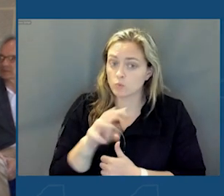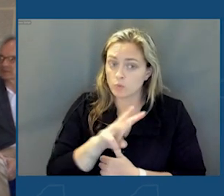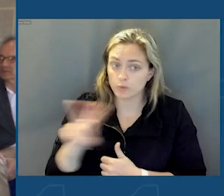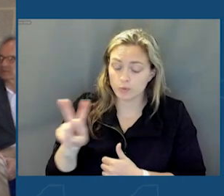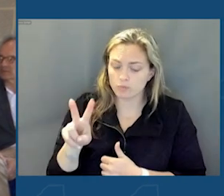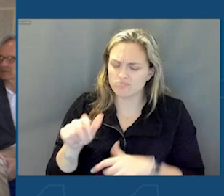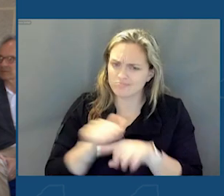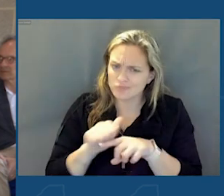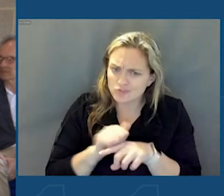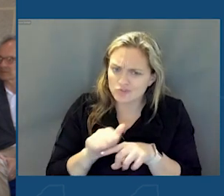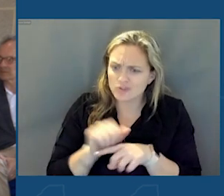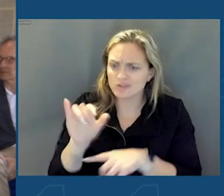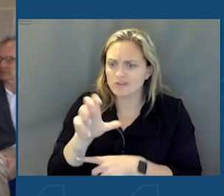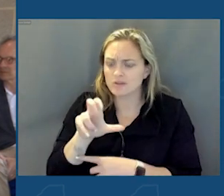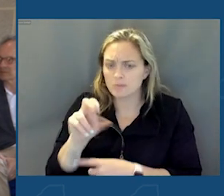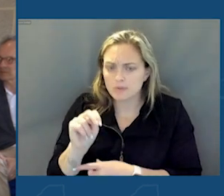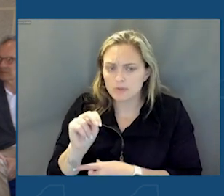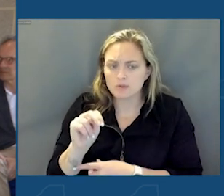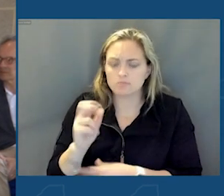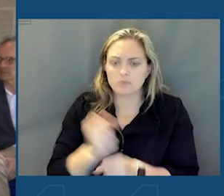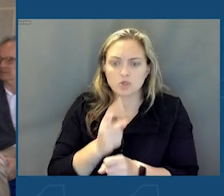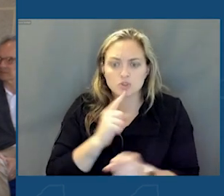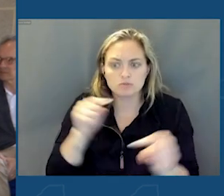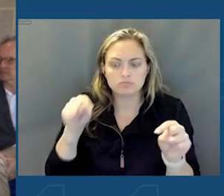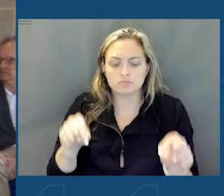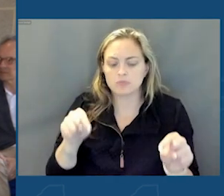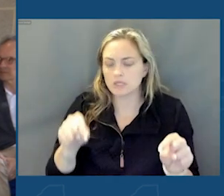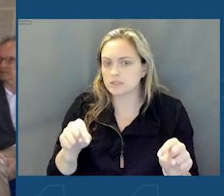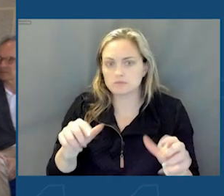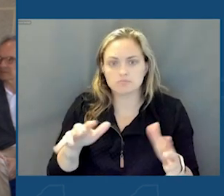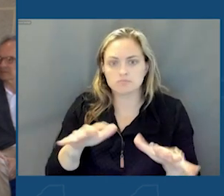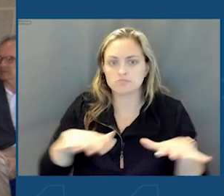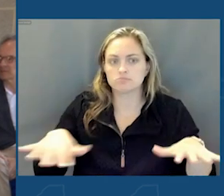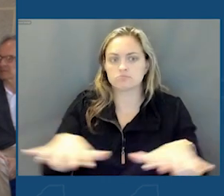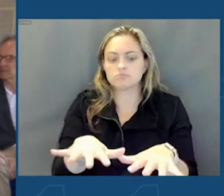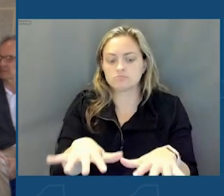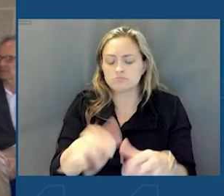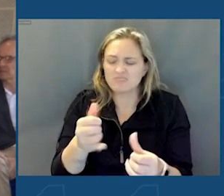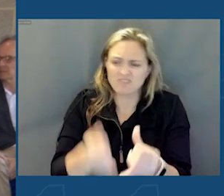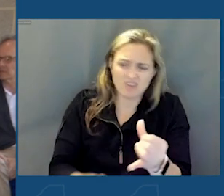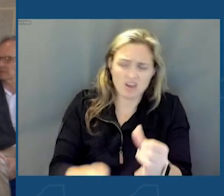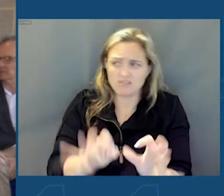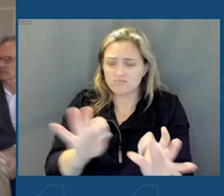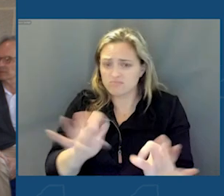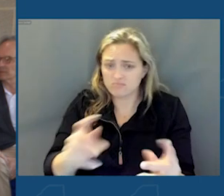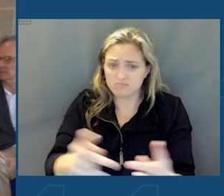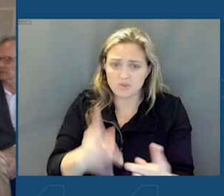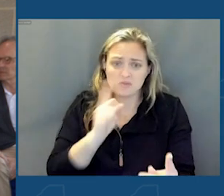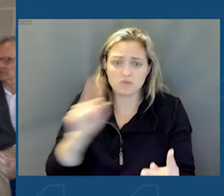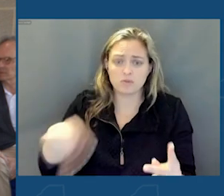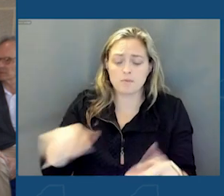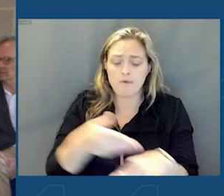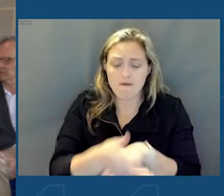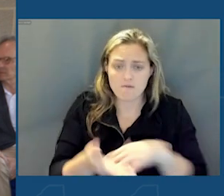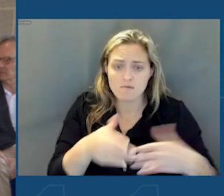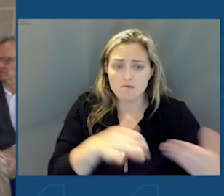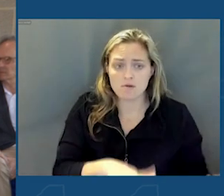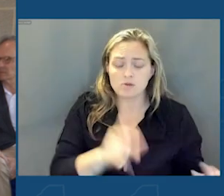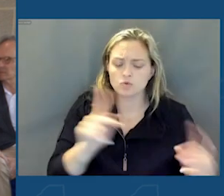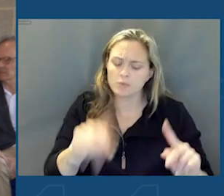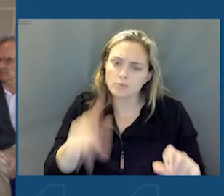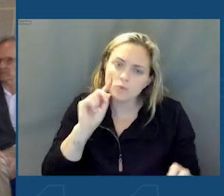trained at Sampson, to make this ground a final resting place so that people would